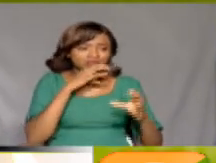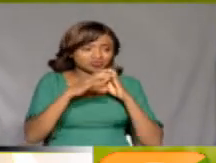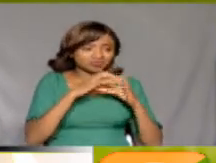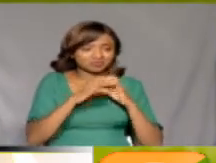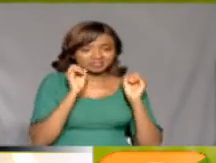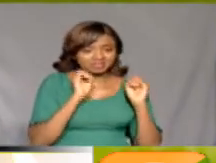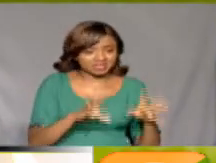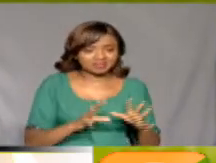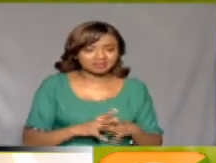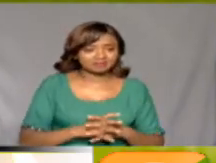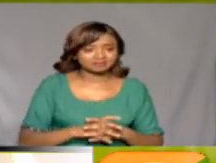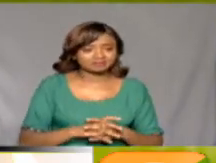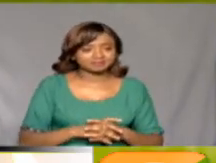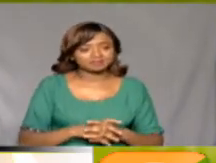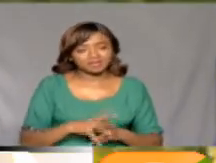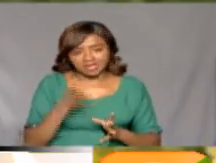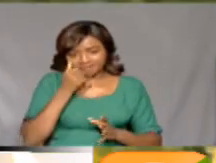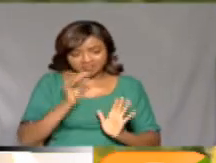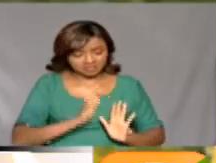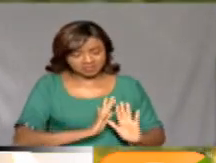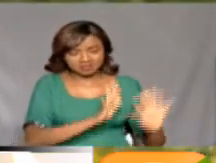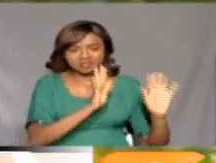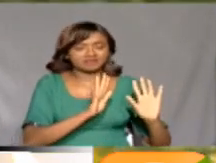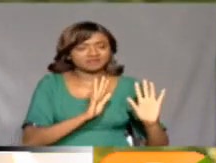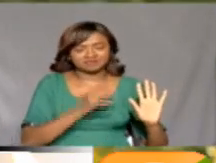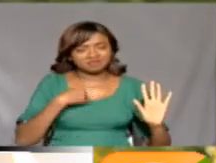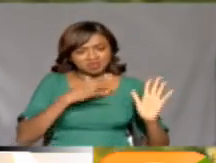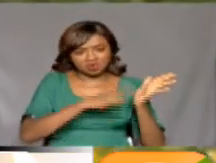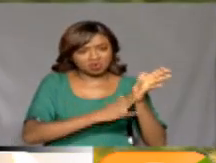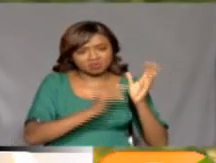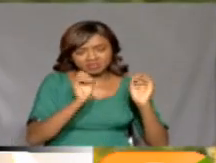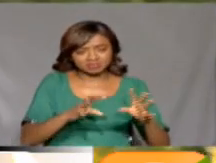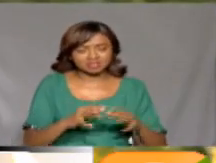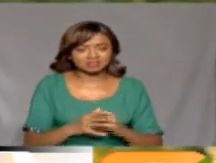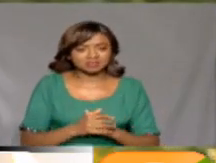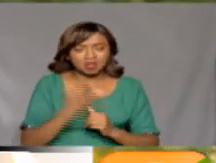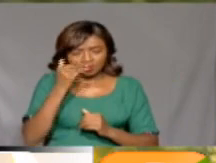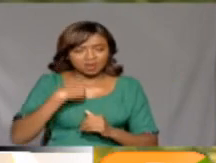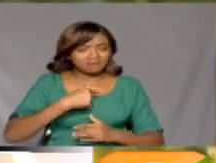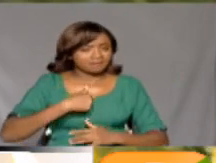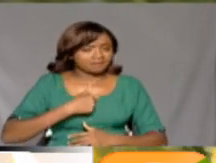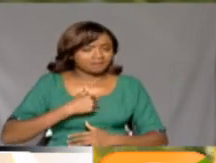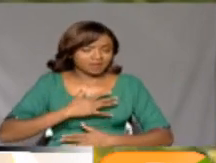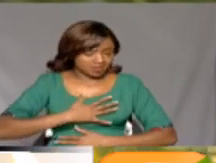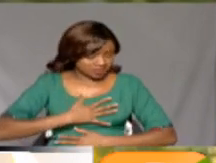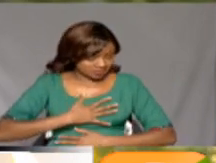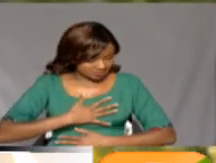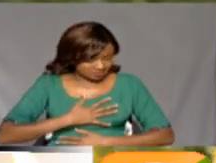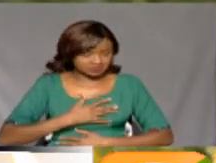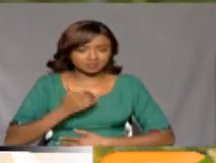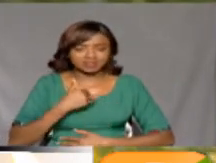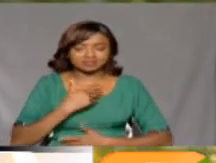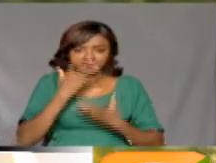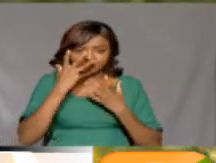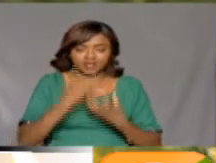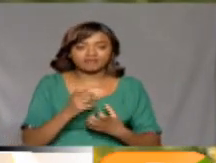that matter? On that matter, I think we leave it there. I have a lot of respect for Mzee